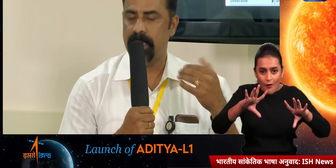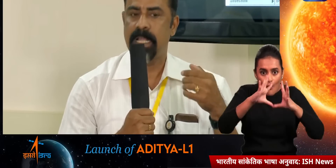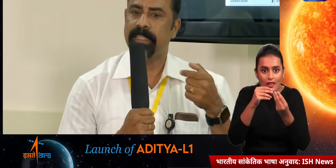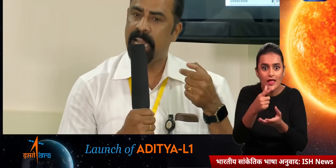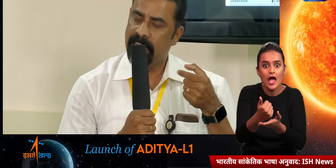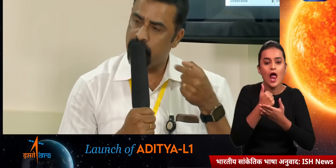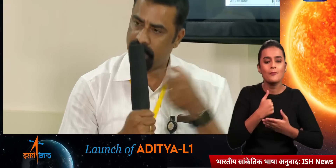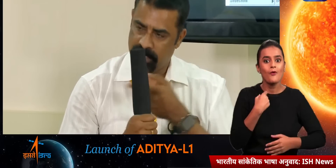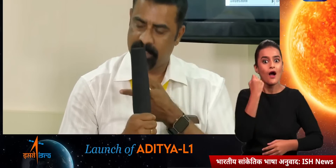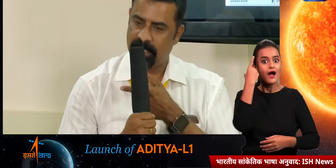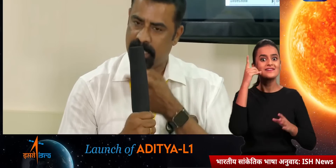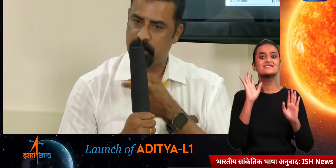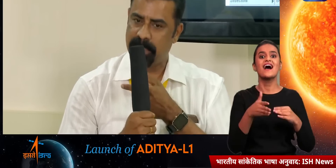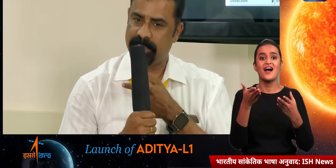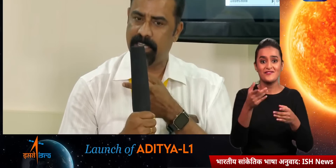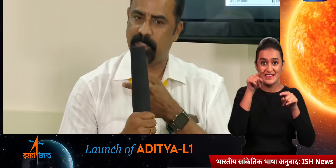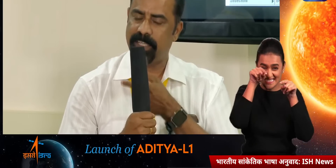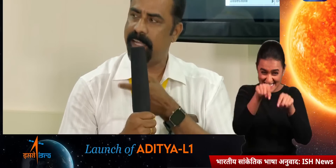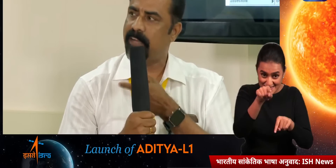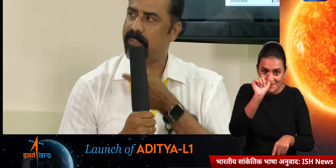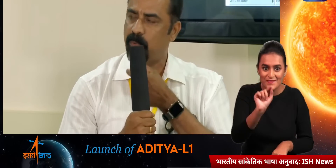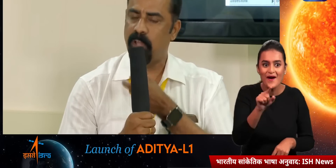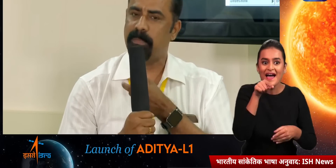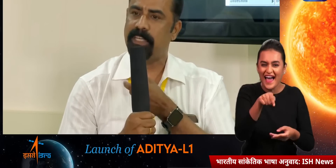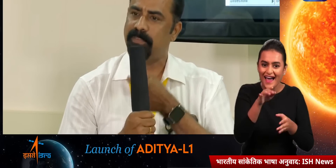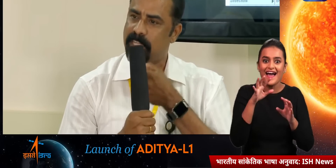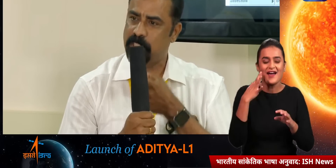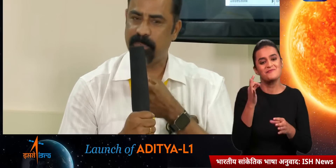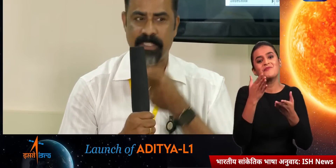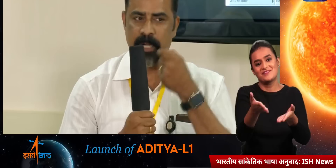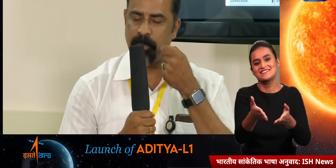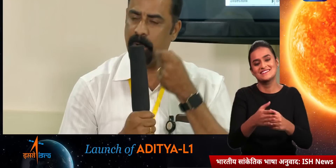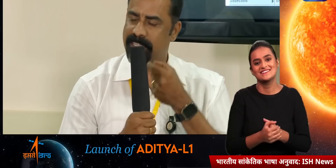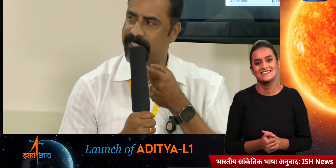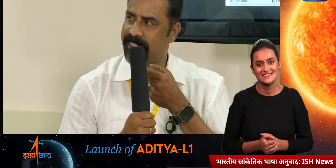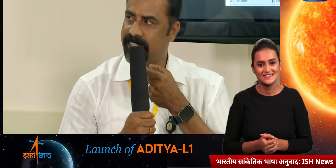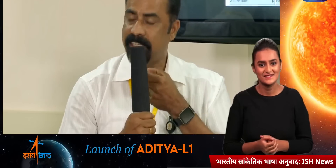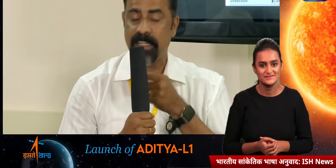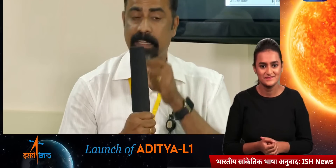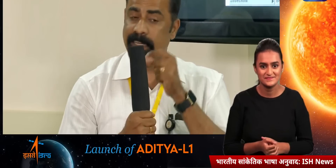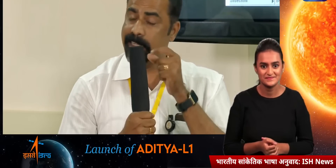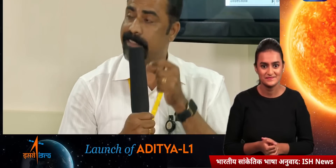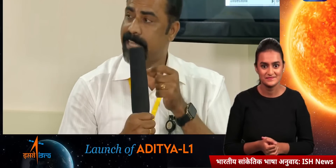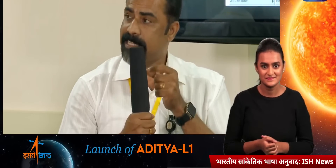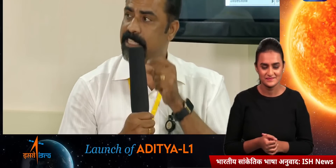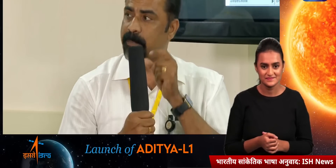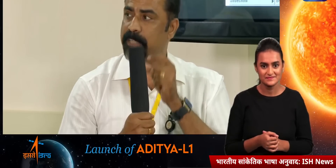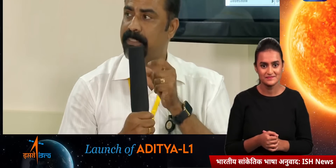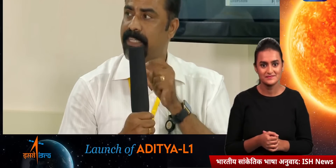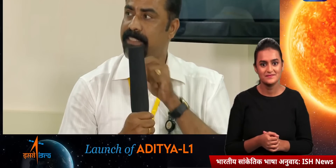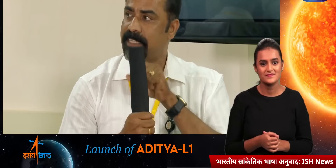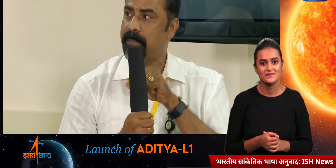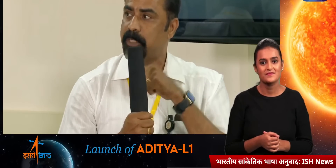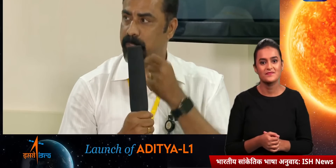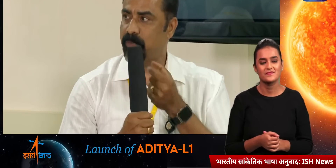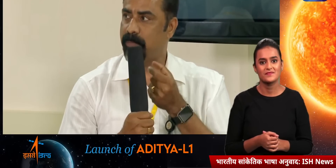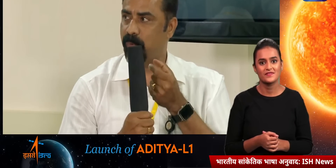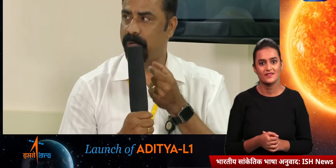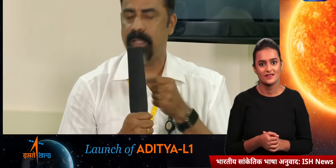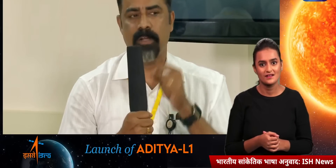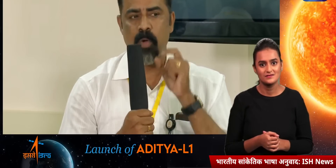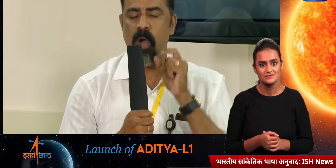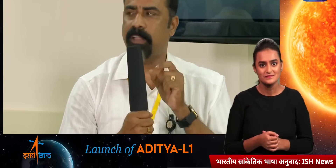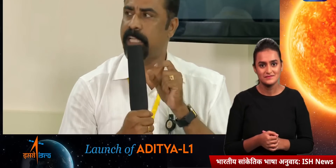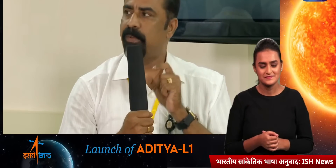missions. Yes. That actually, as we mentioned actually earlier, with the lunar mission we achieved, we tried to understand that thing, really change this plasma series, change the perspective of the